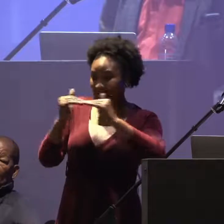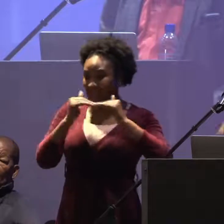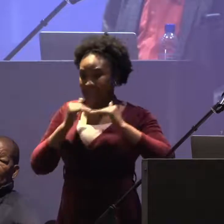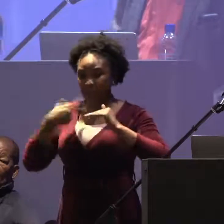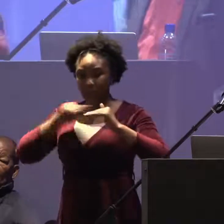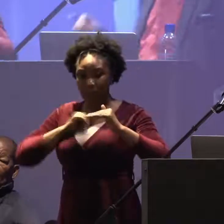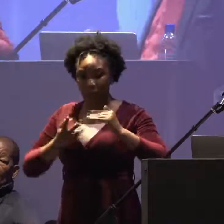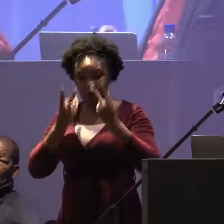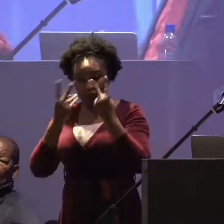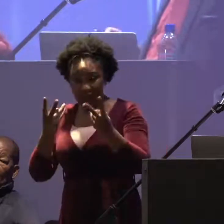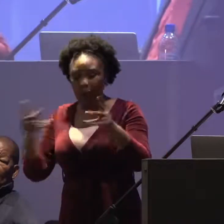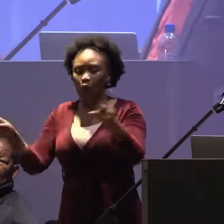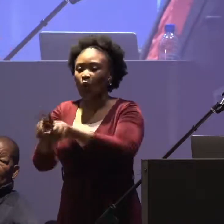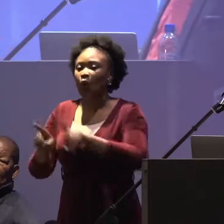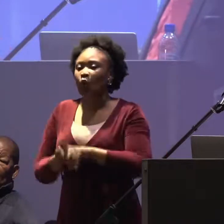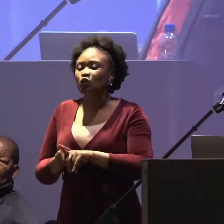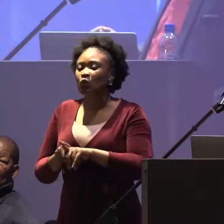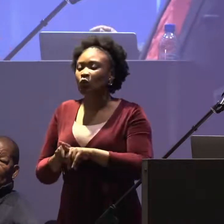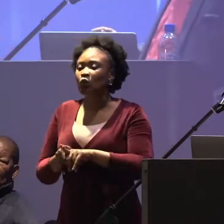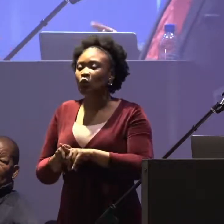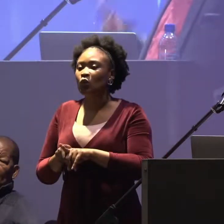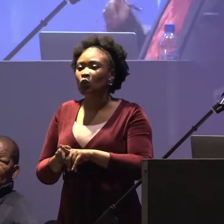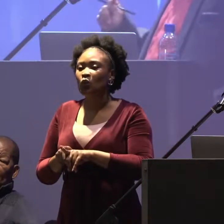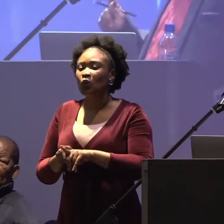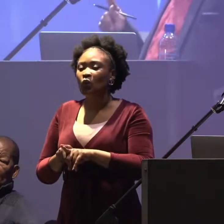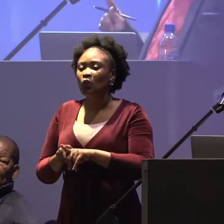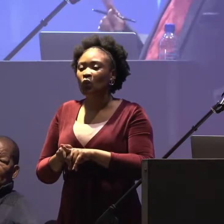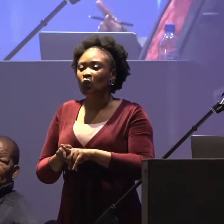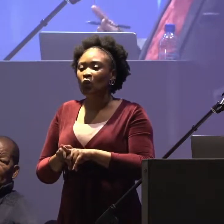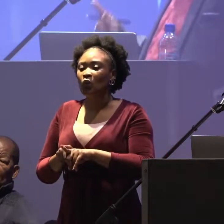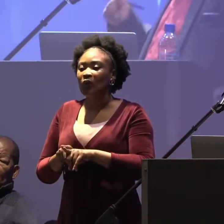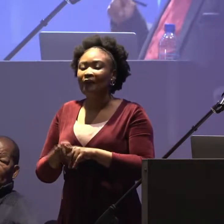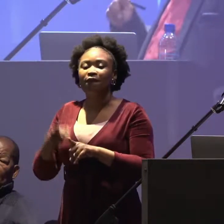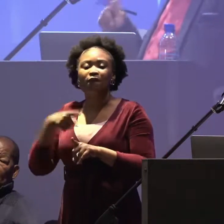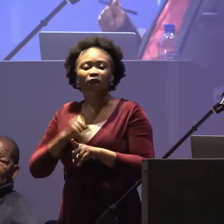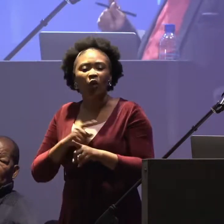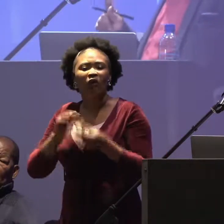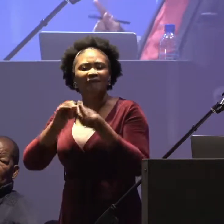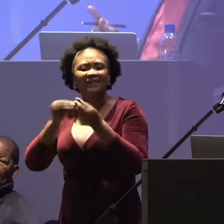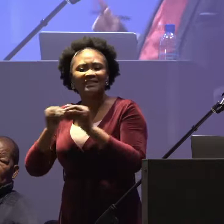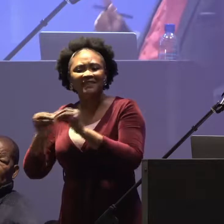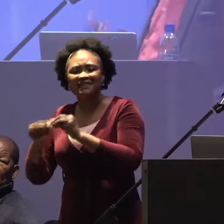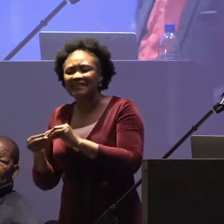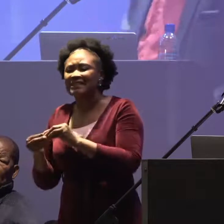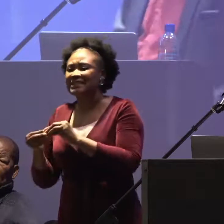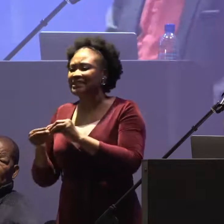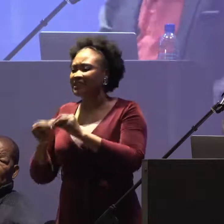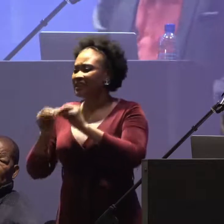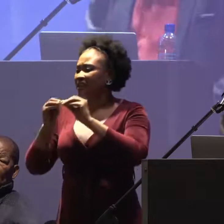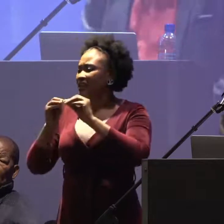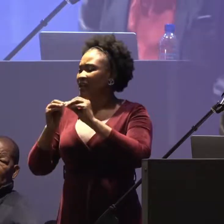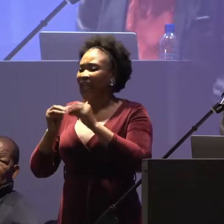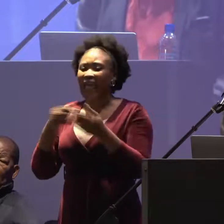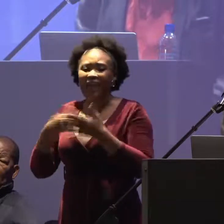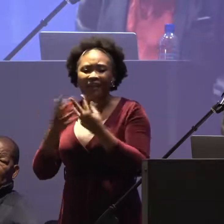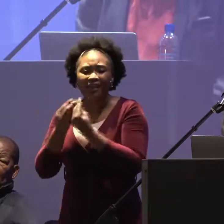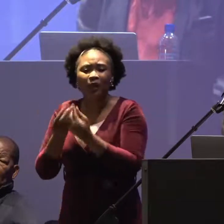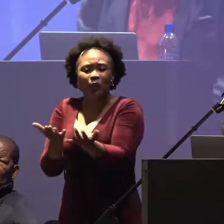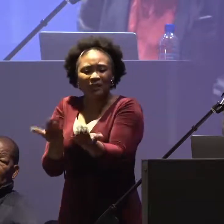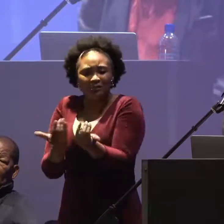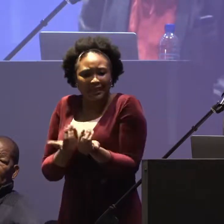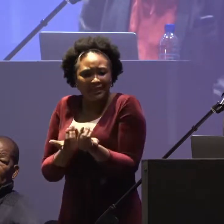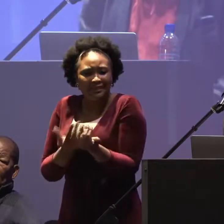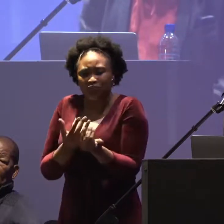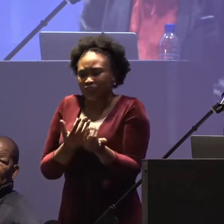in terms of really address and redress whatever is expected in